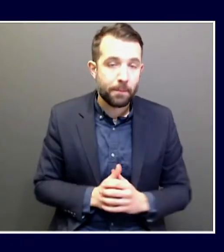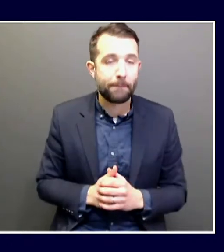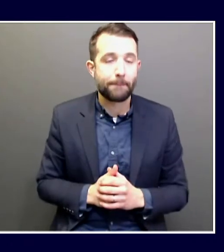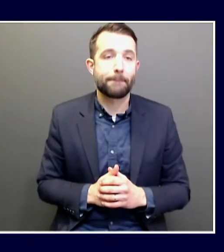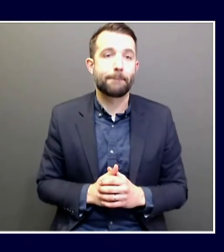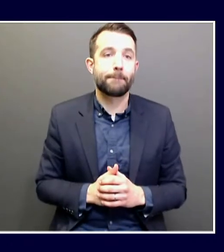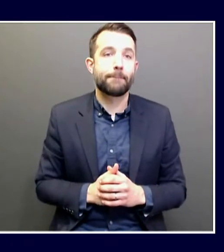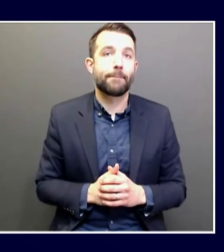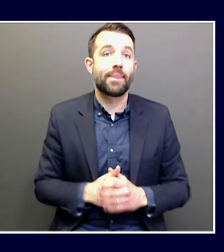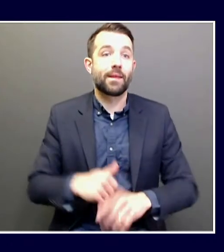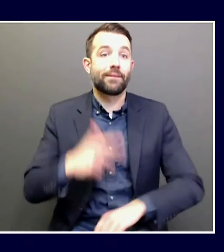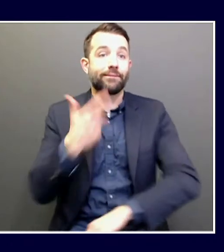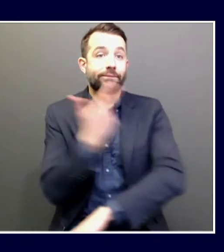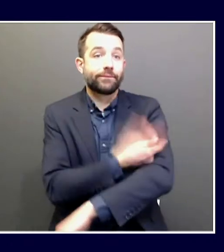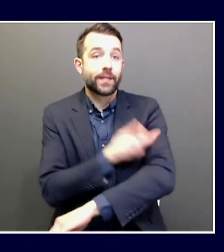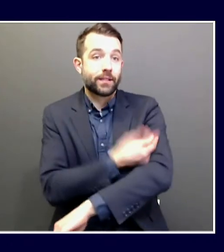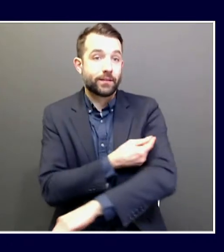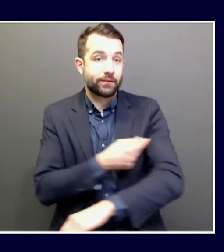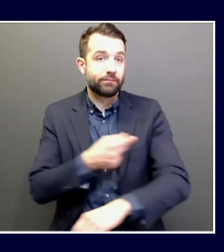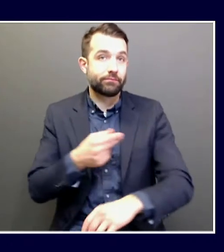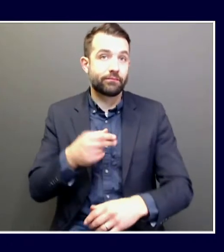is administering